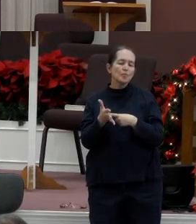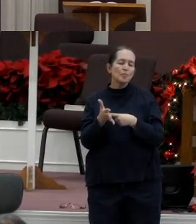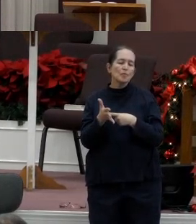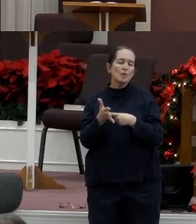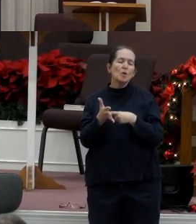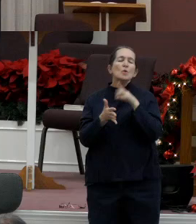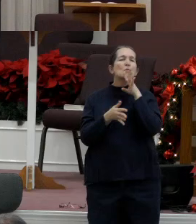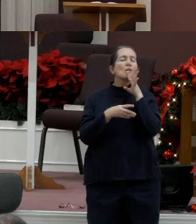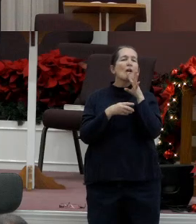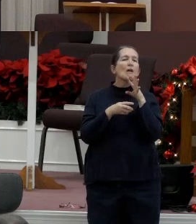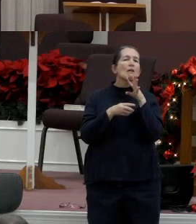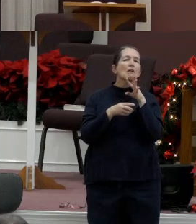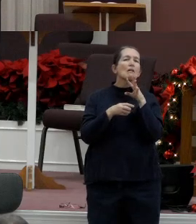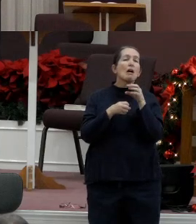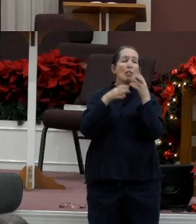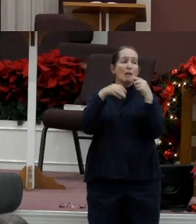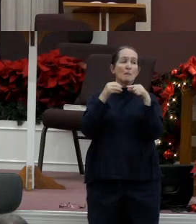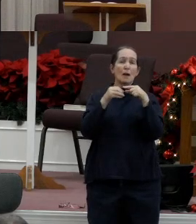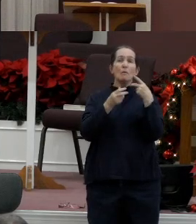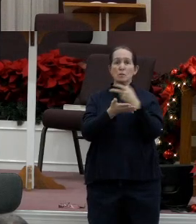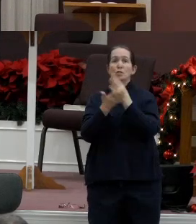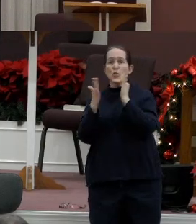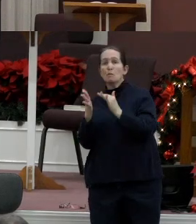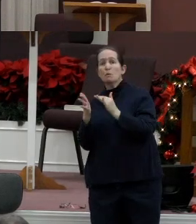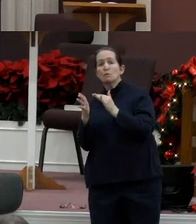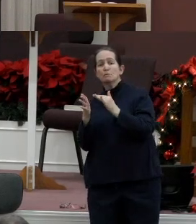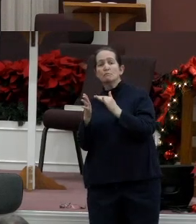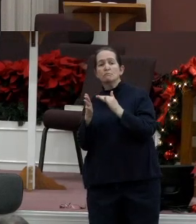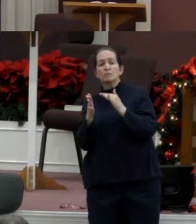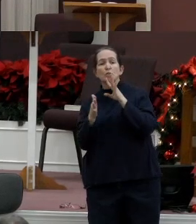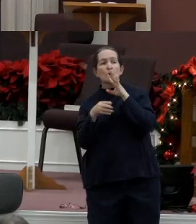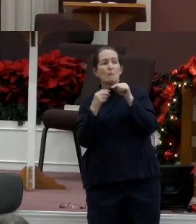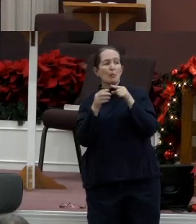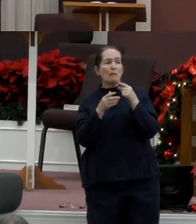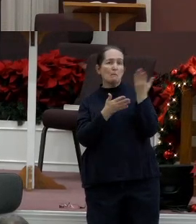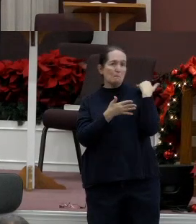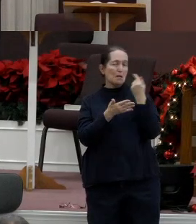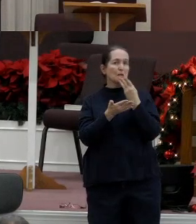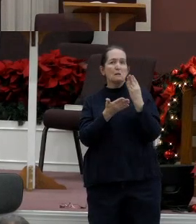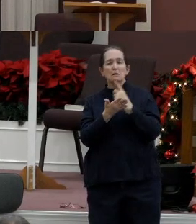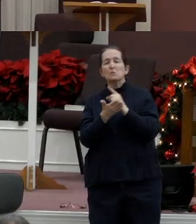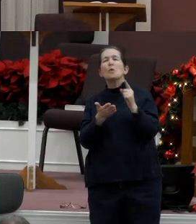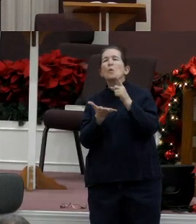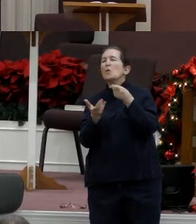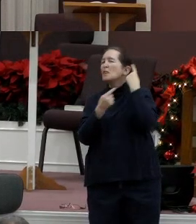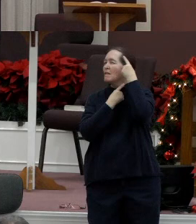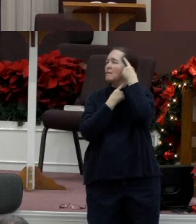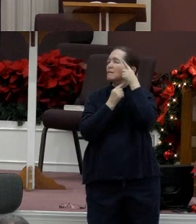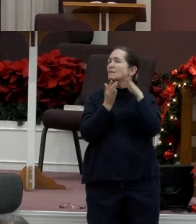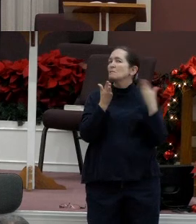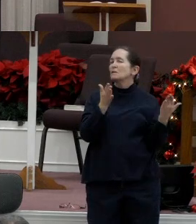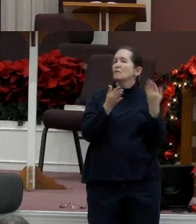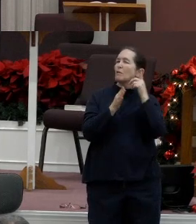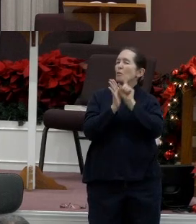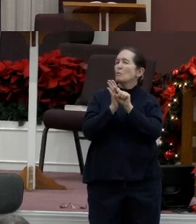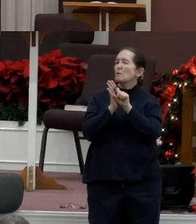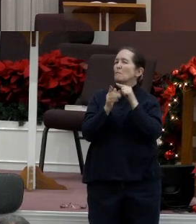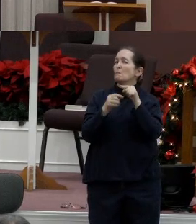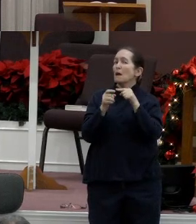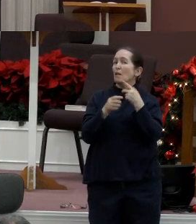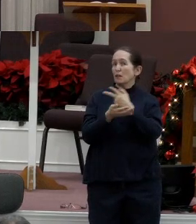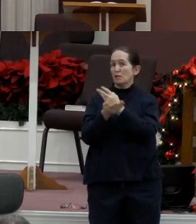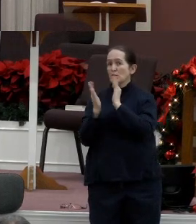We talk a lot about these shepherds. We've talked about them the past couple weeks. I want you to consider something for just a moment about these